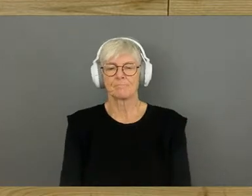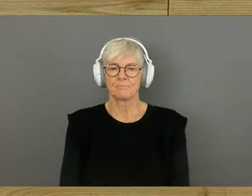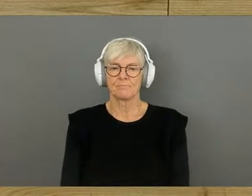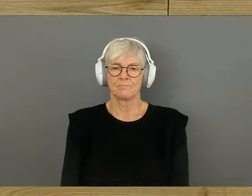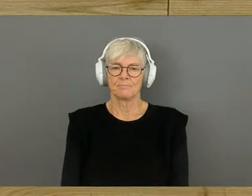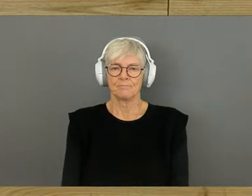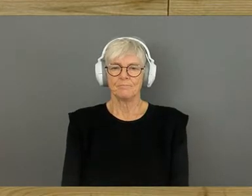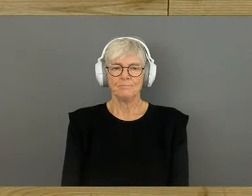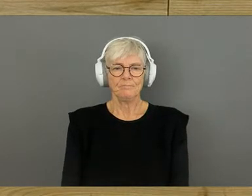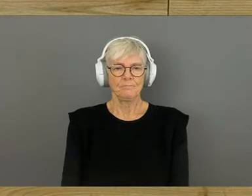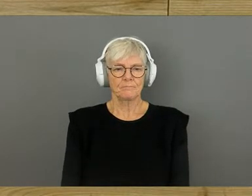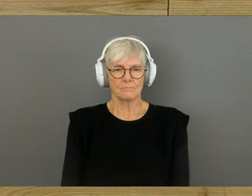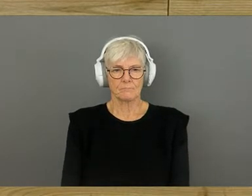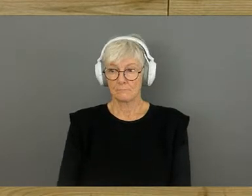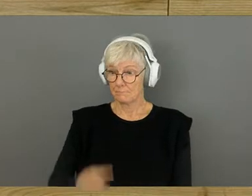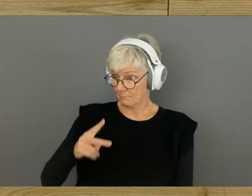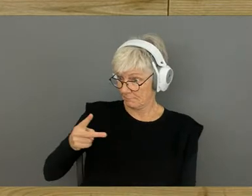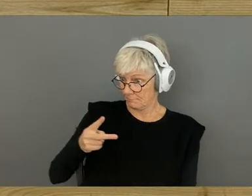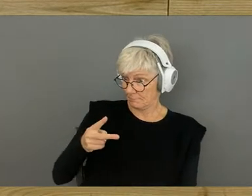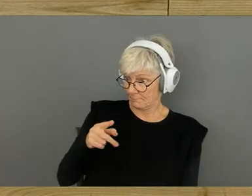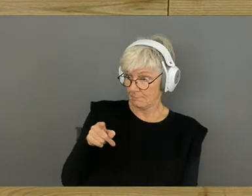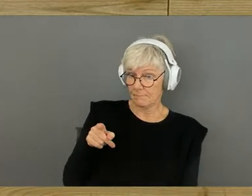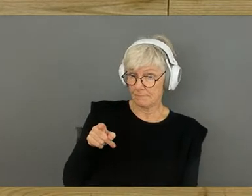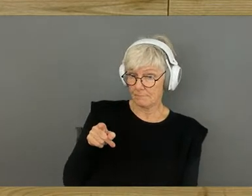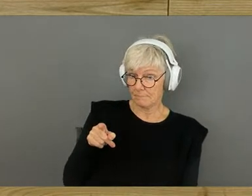Do you have a follow-up question?